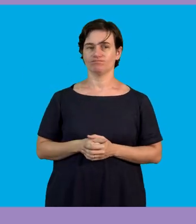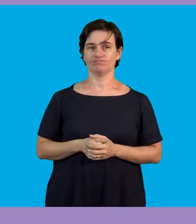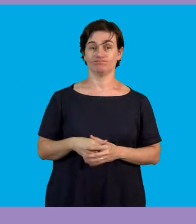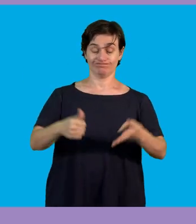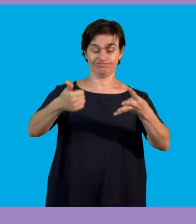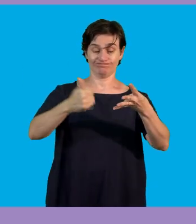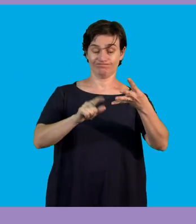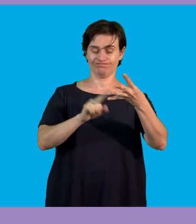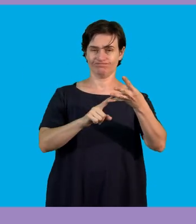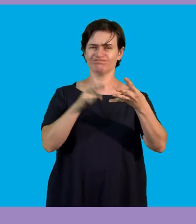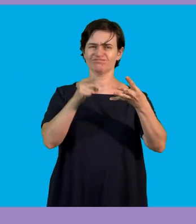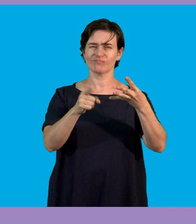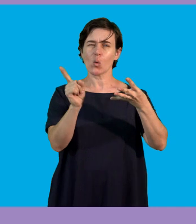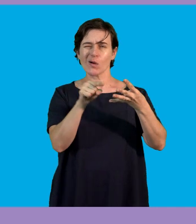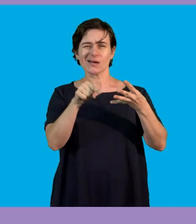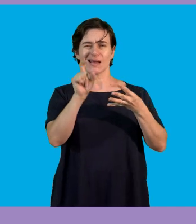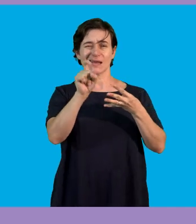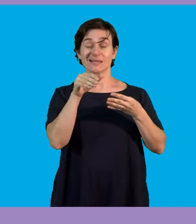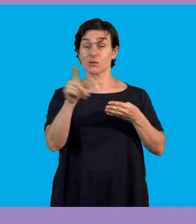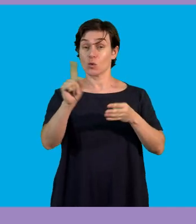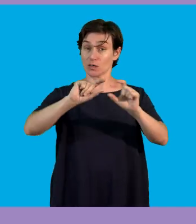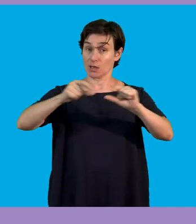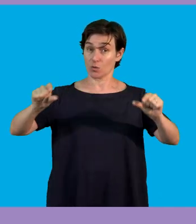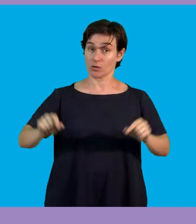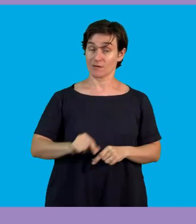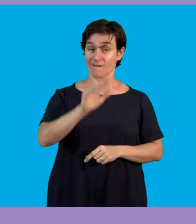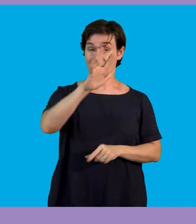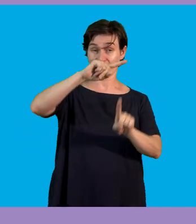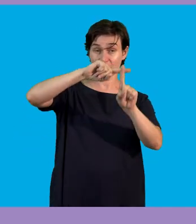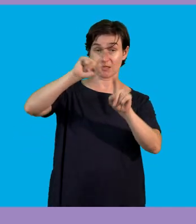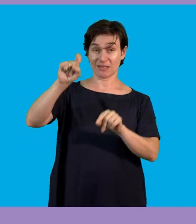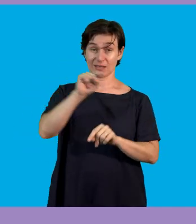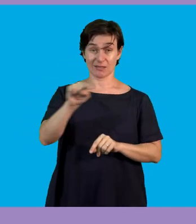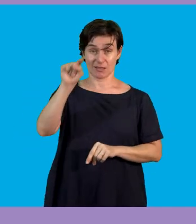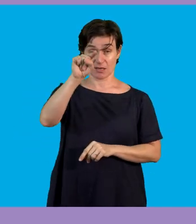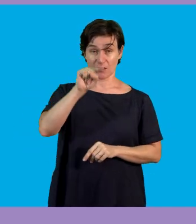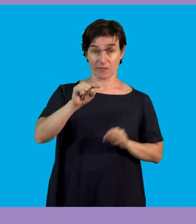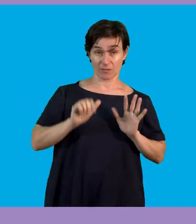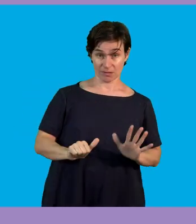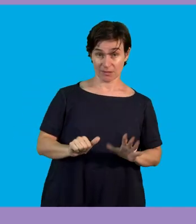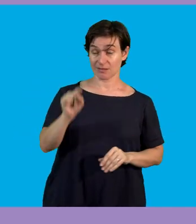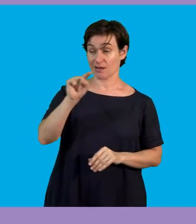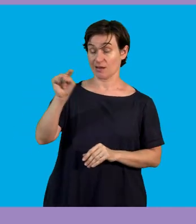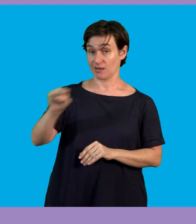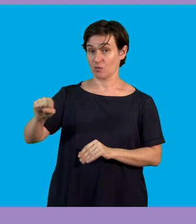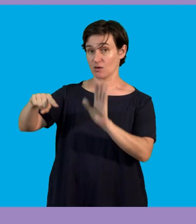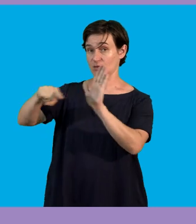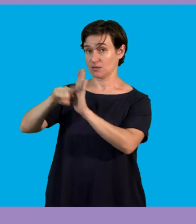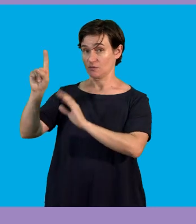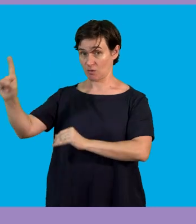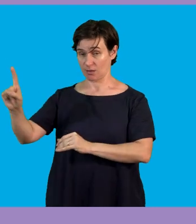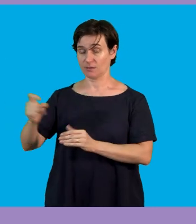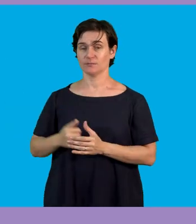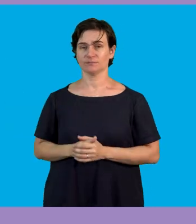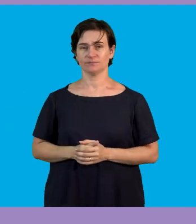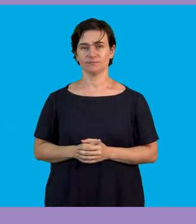Let's look at the next one. Solve for x in 5 plus x divided by 6 equals to negative 1.